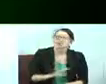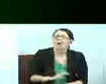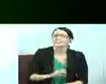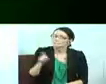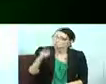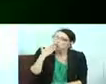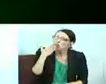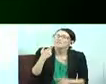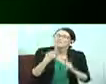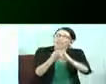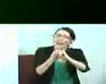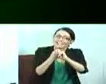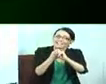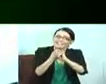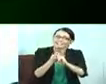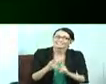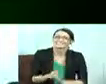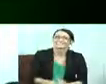He's a good friend.